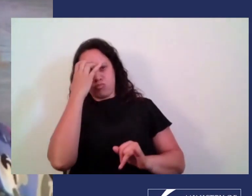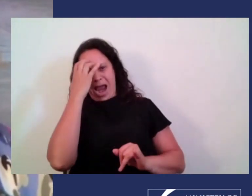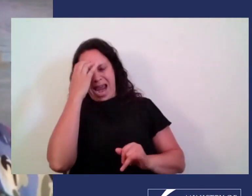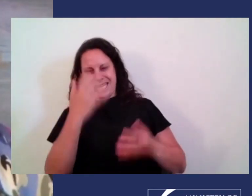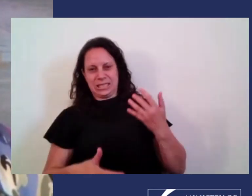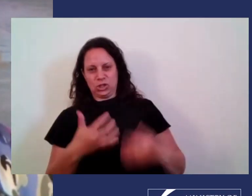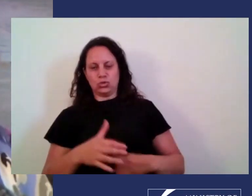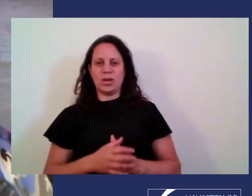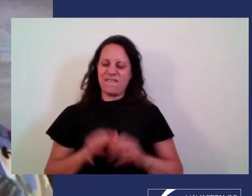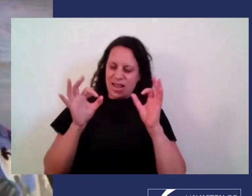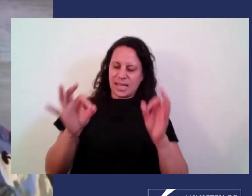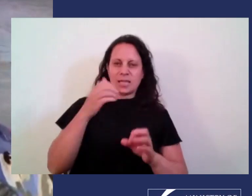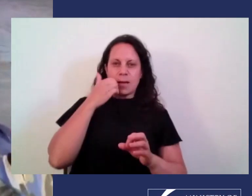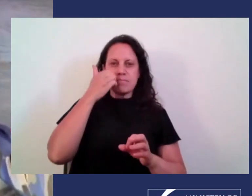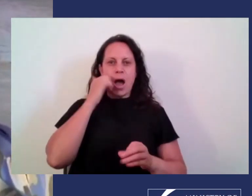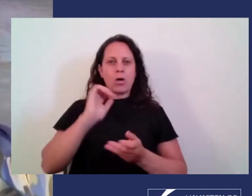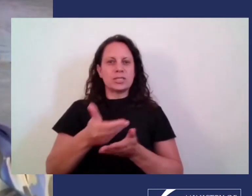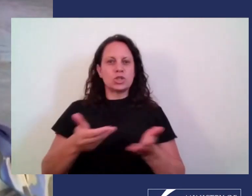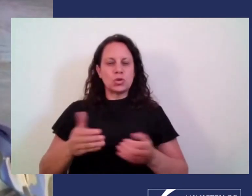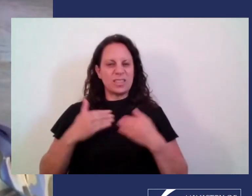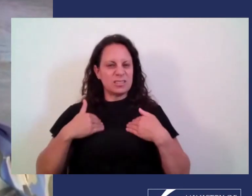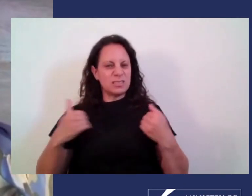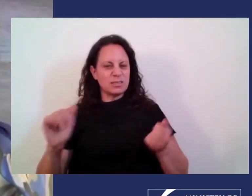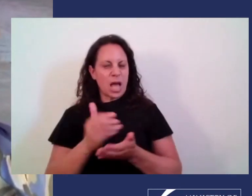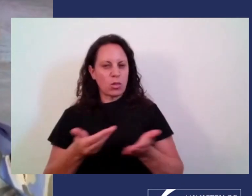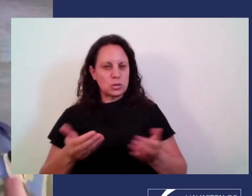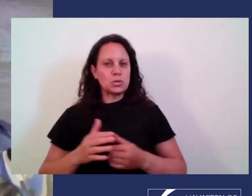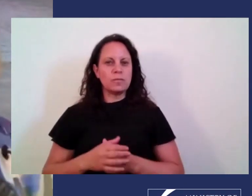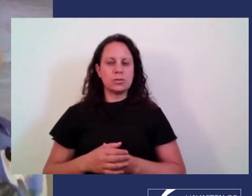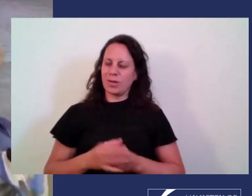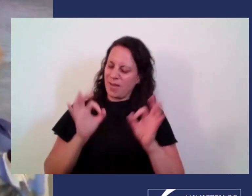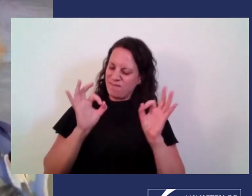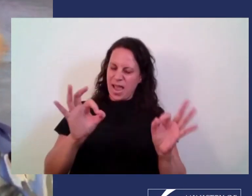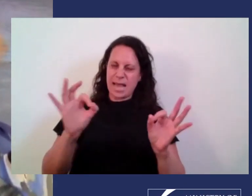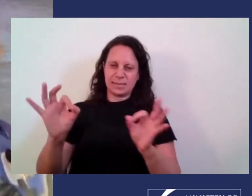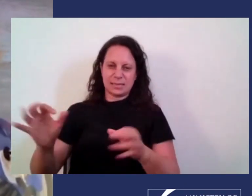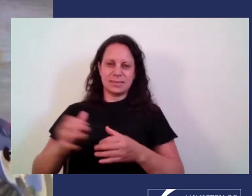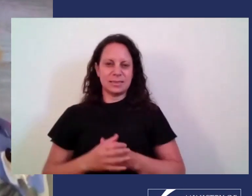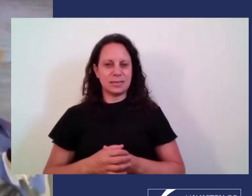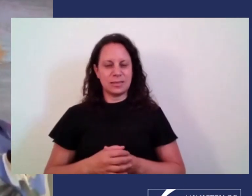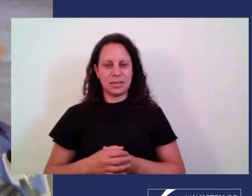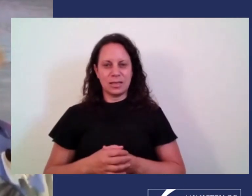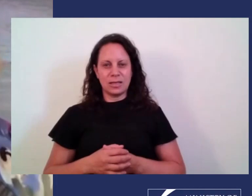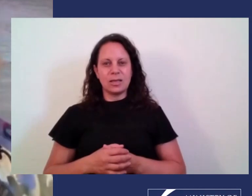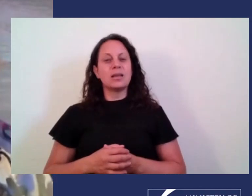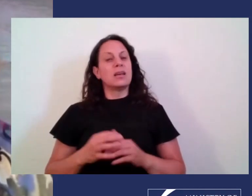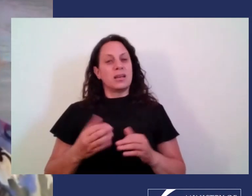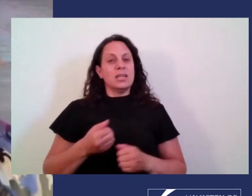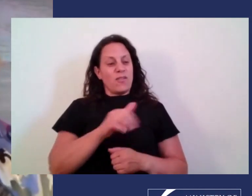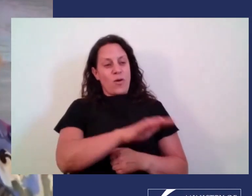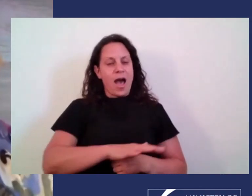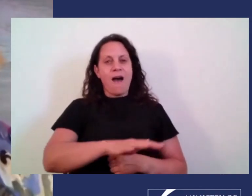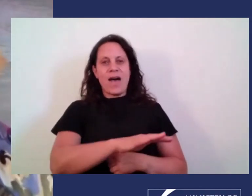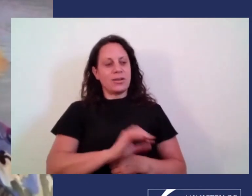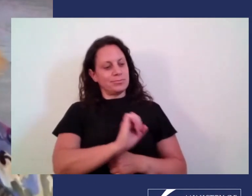providers who, for our whānau, we know that's often the resource that our